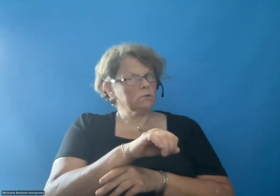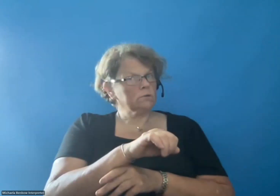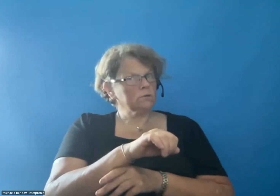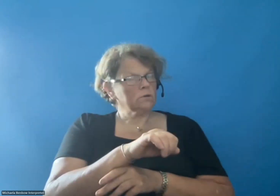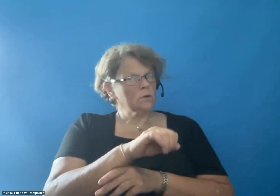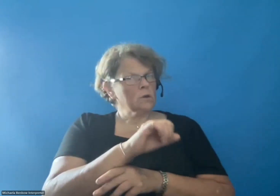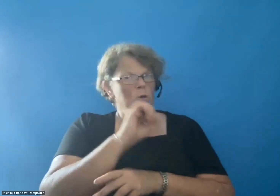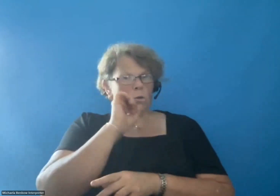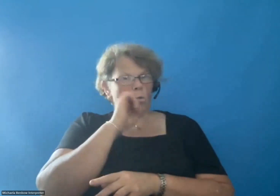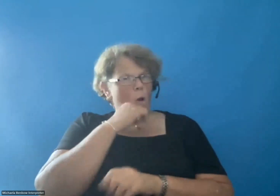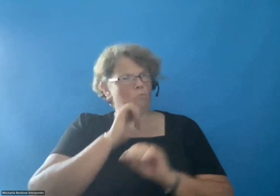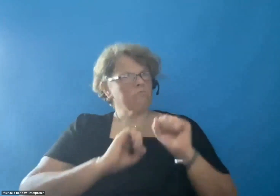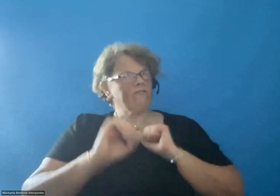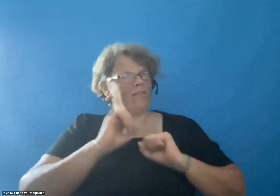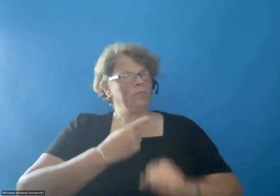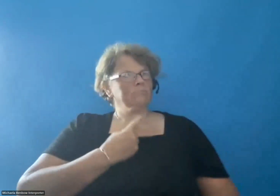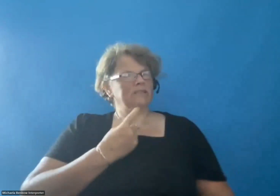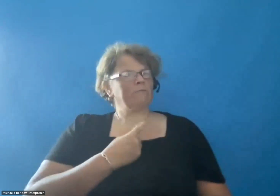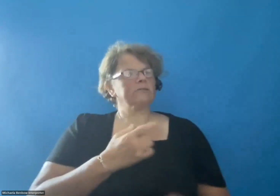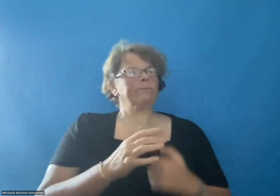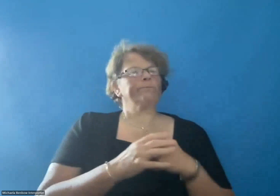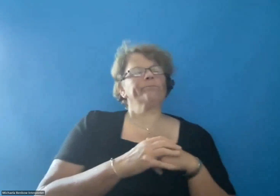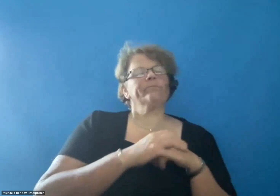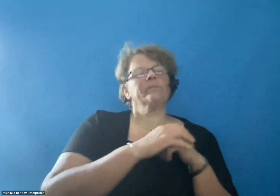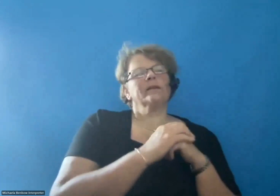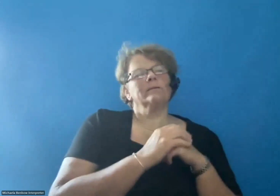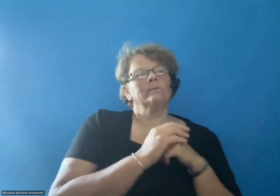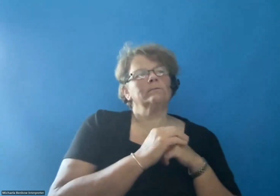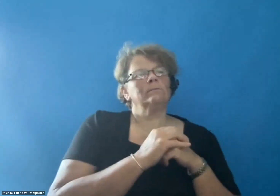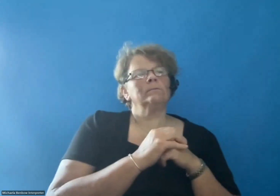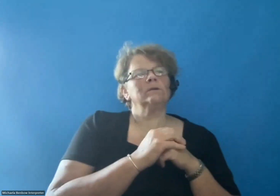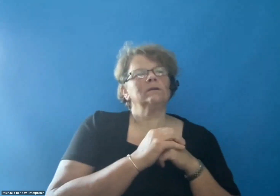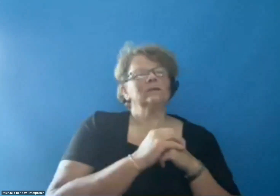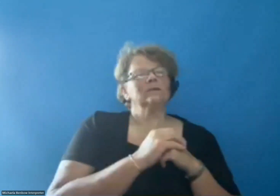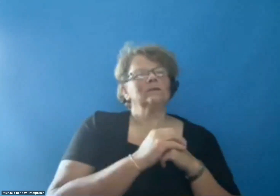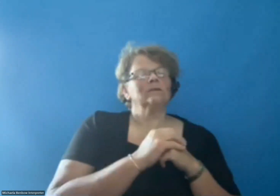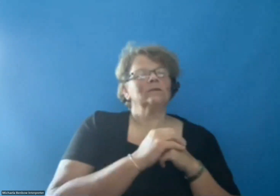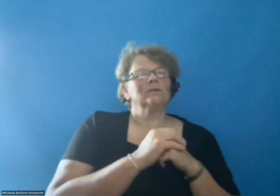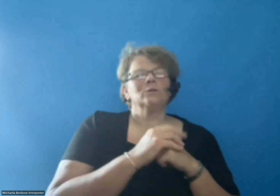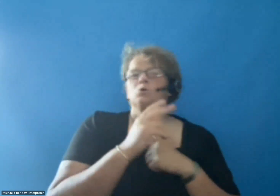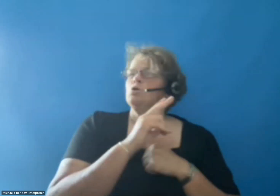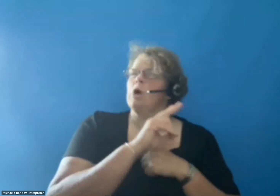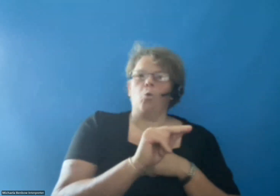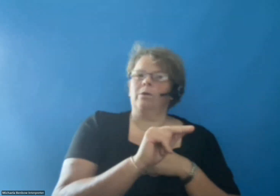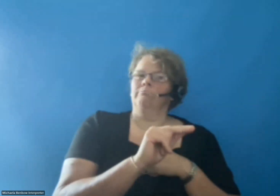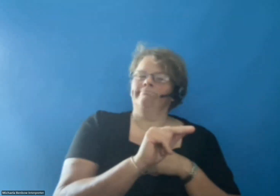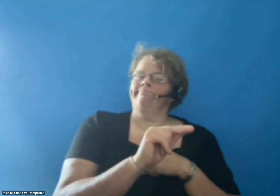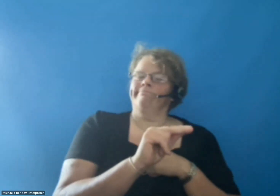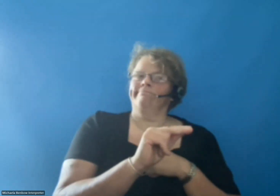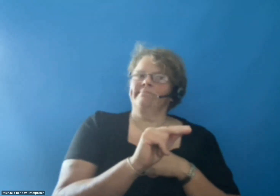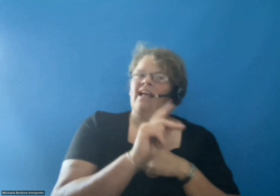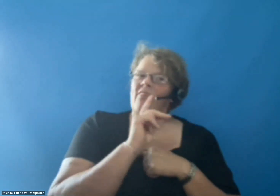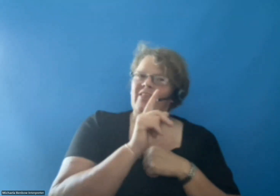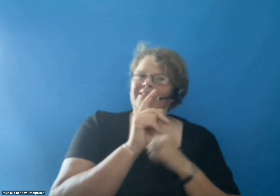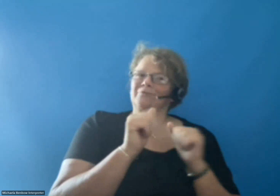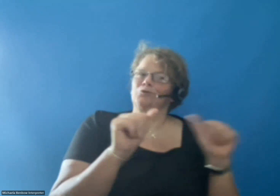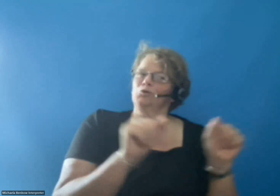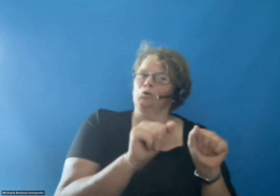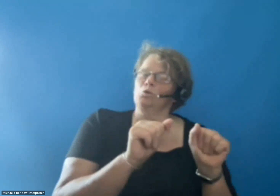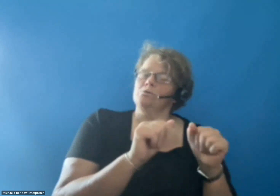preventing their illness? So I guess the kind of short answer is absolutely not. I don't think we're in the